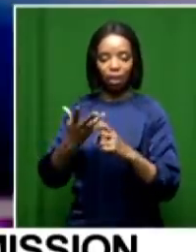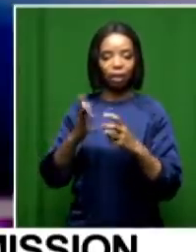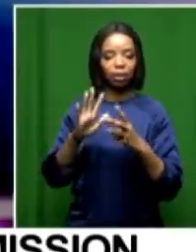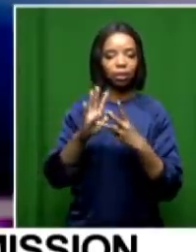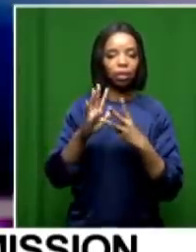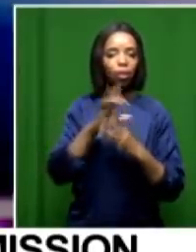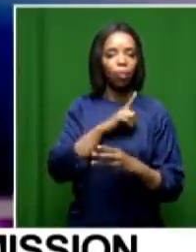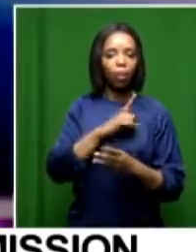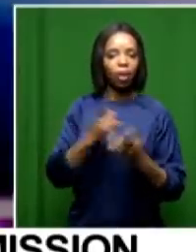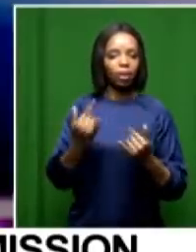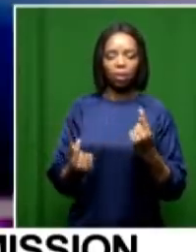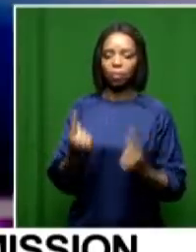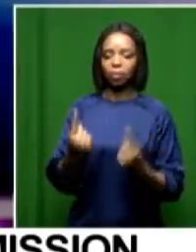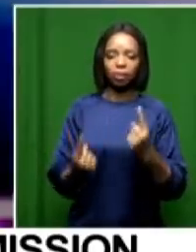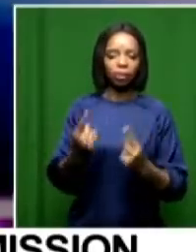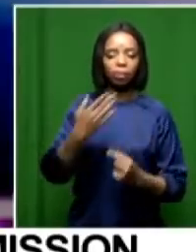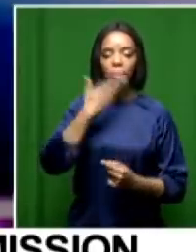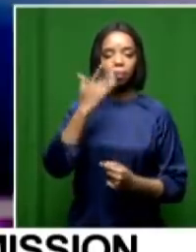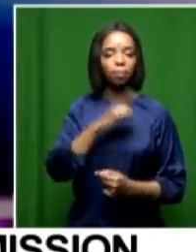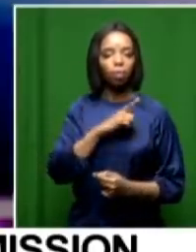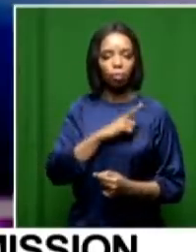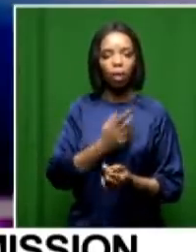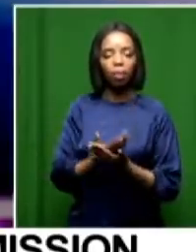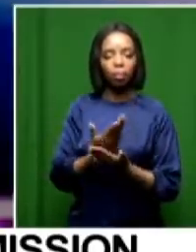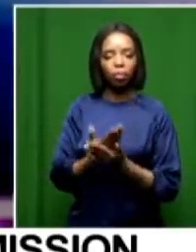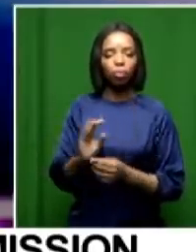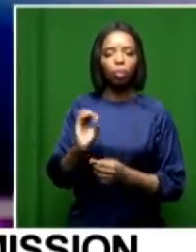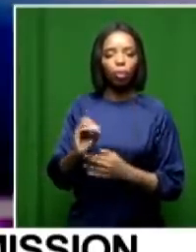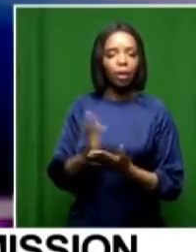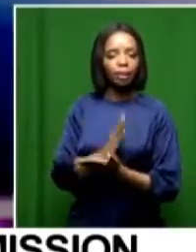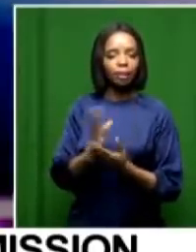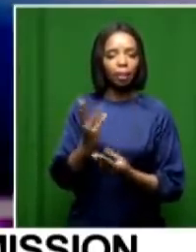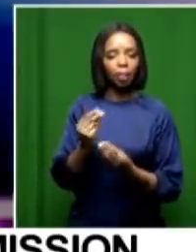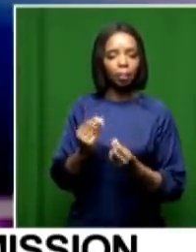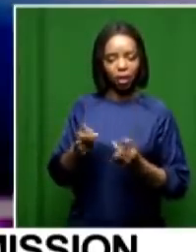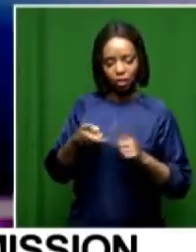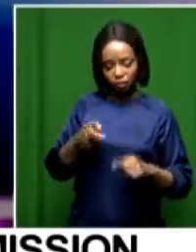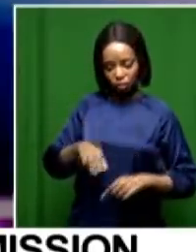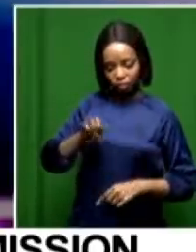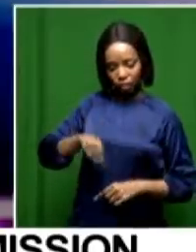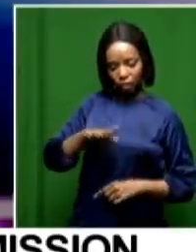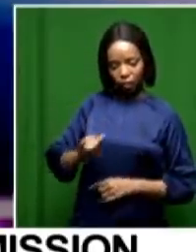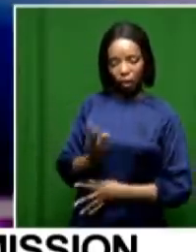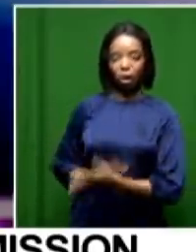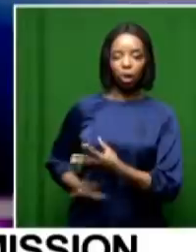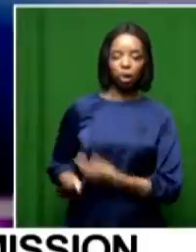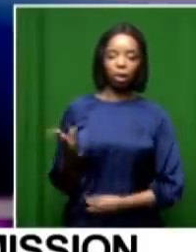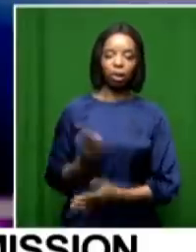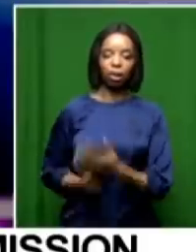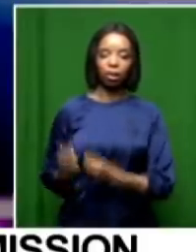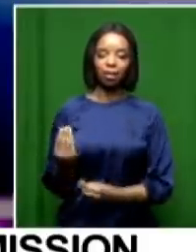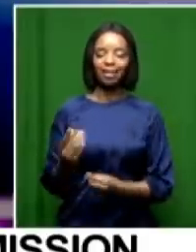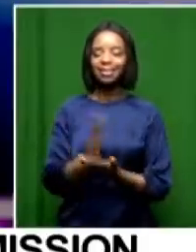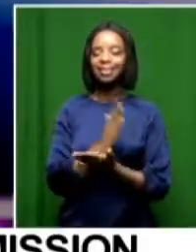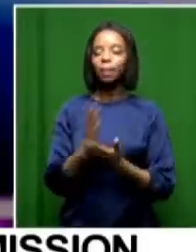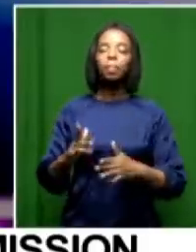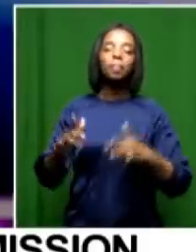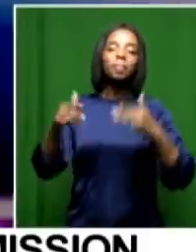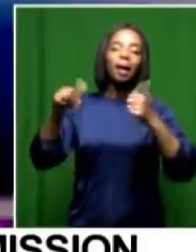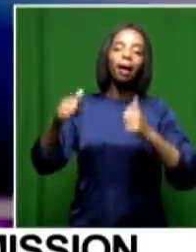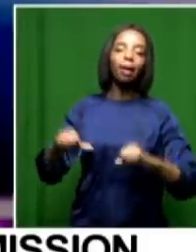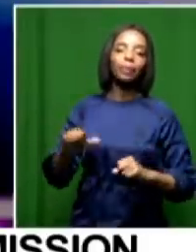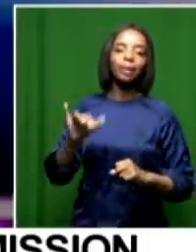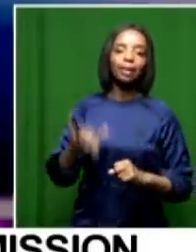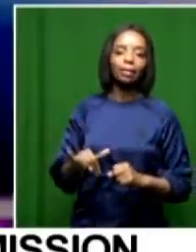a fact that there might have been illicit financial removal of monies from South Africa to foreign and offshore accounts from the profits that Glencore has made in this country.